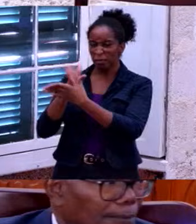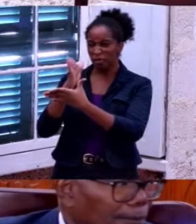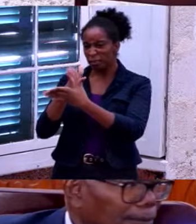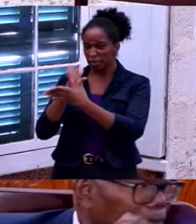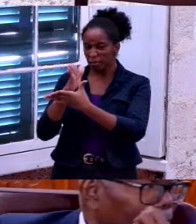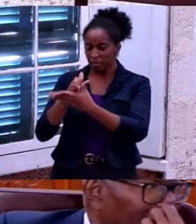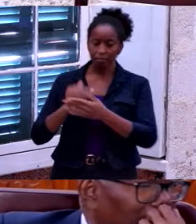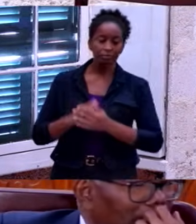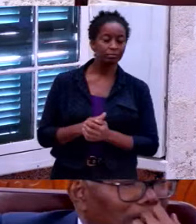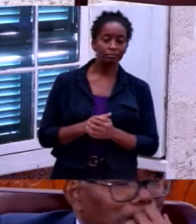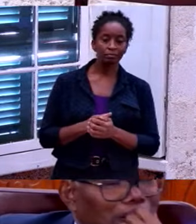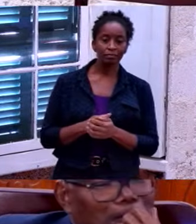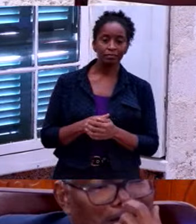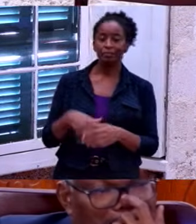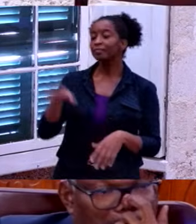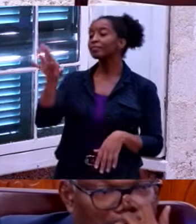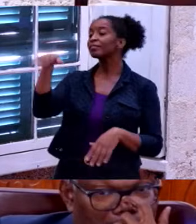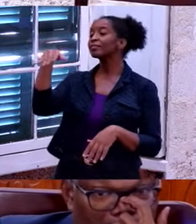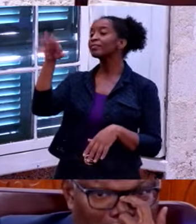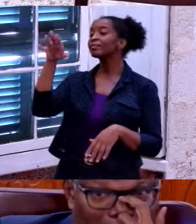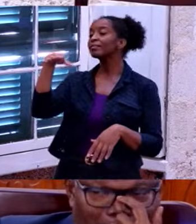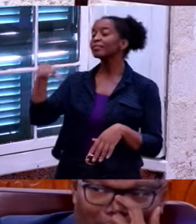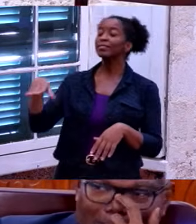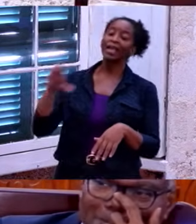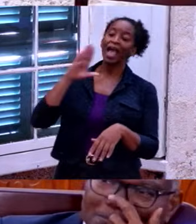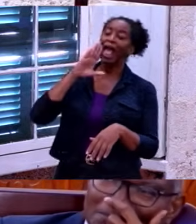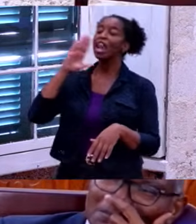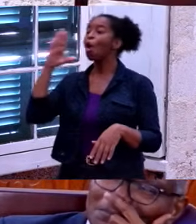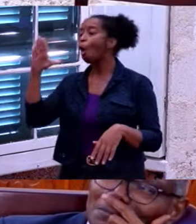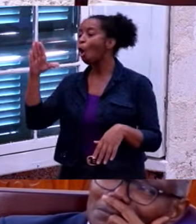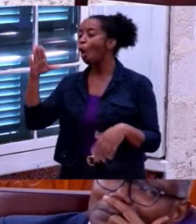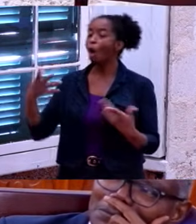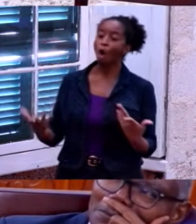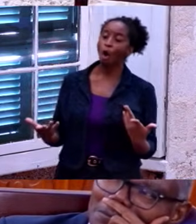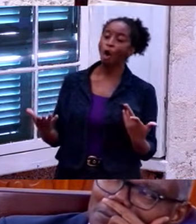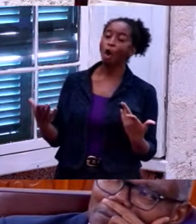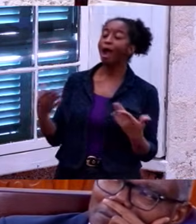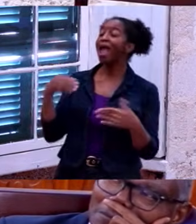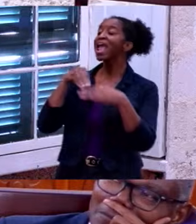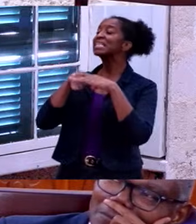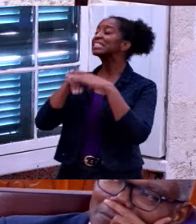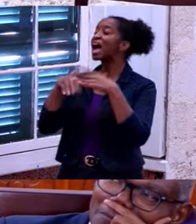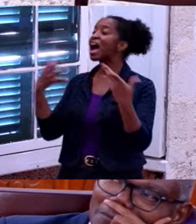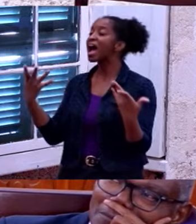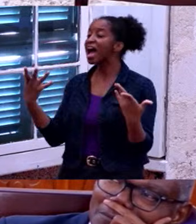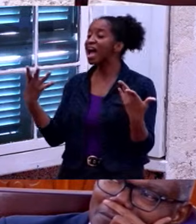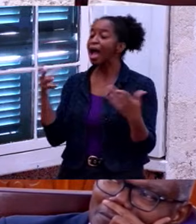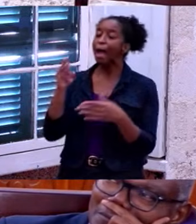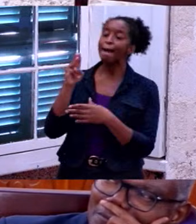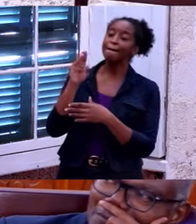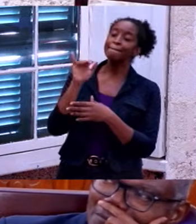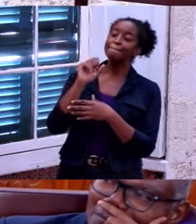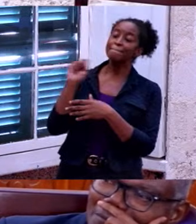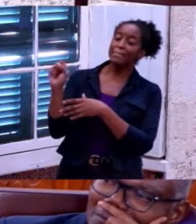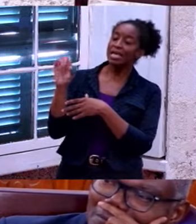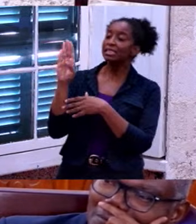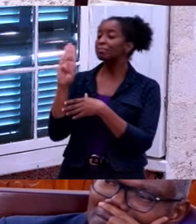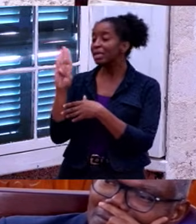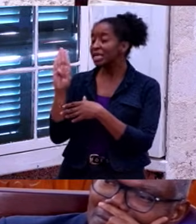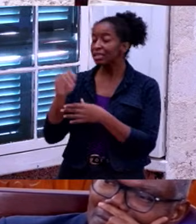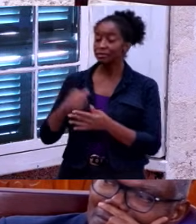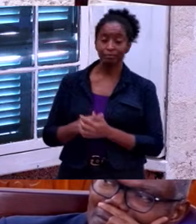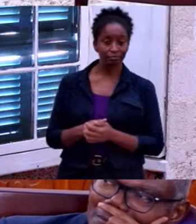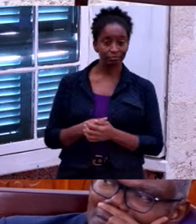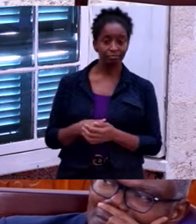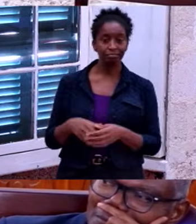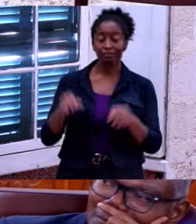there begging, "Hello, inside, Miss B." Nobody is paying you any attention